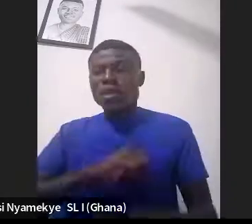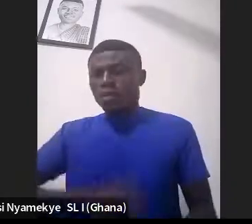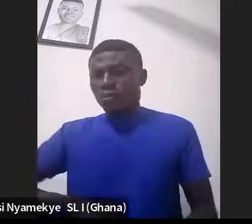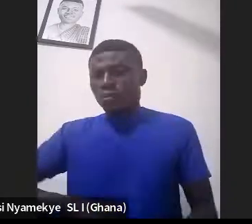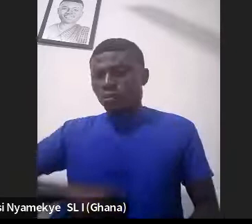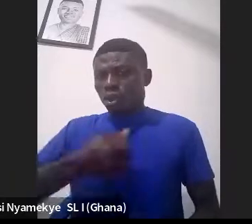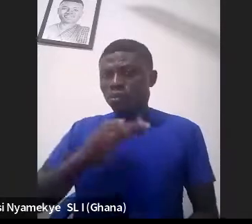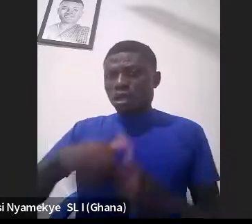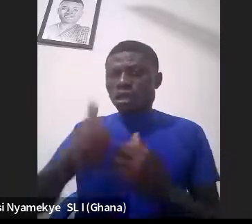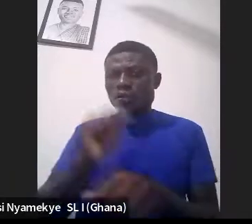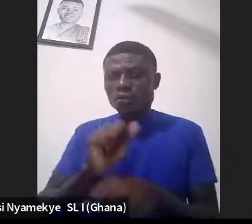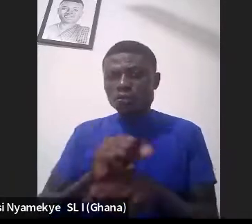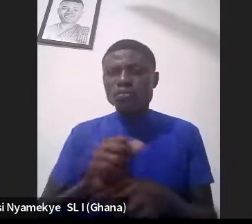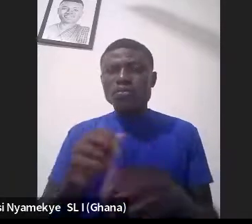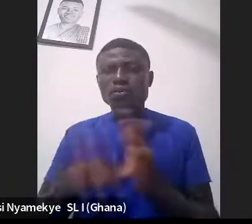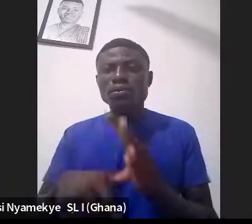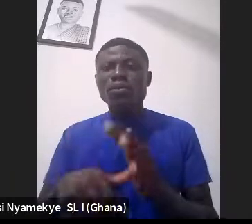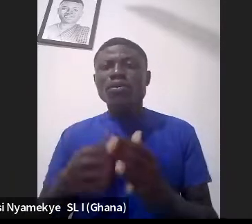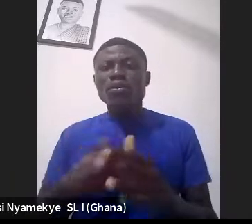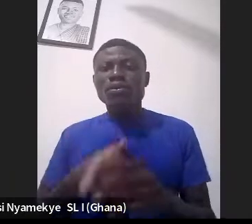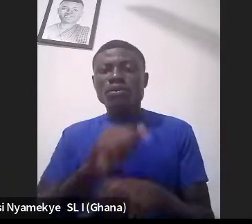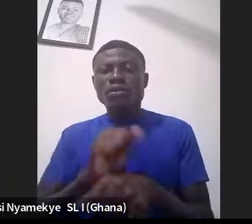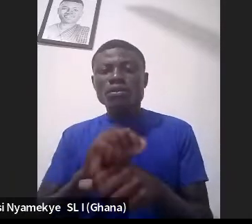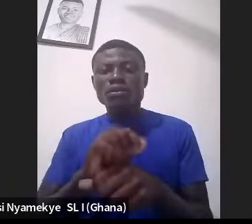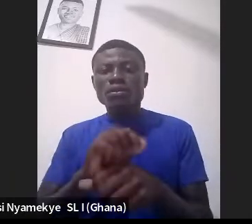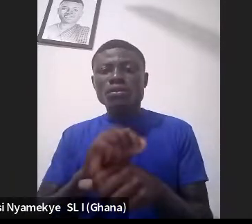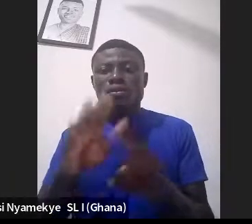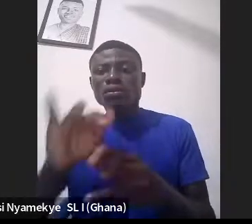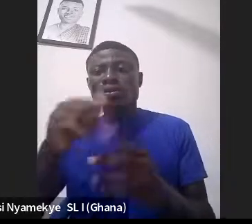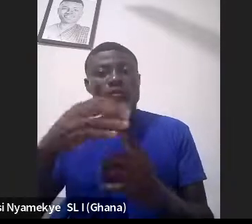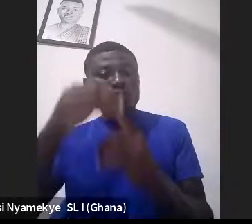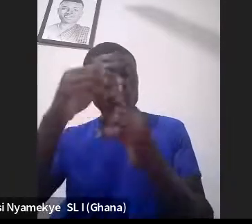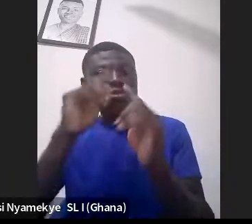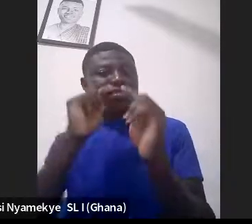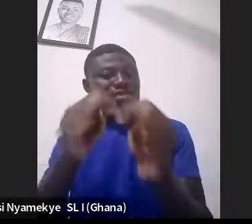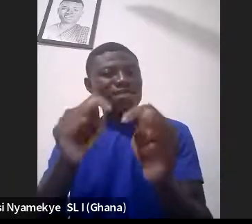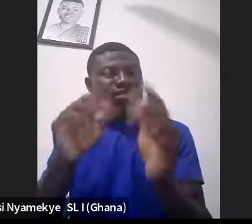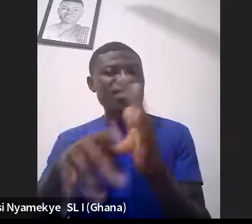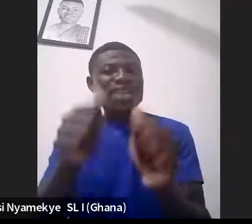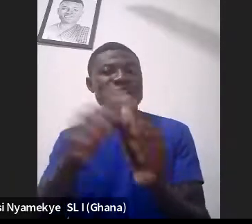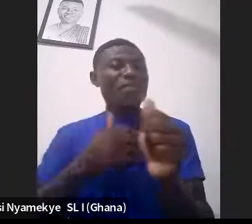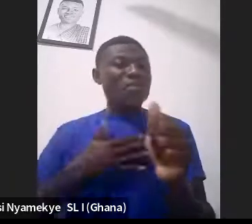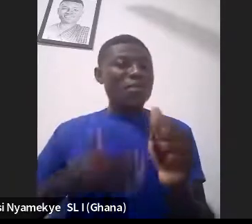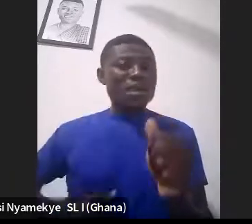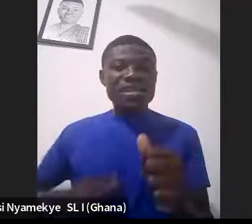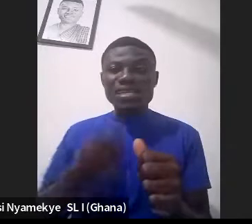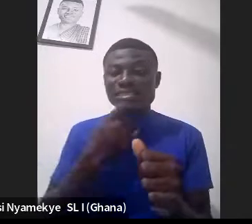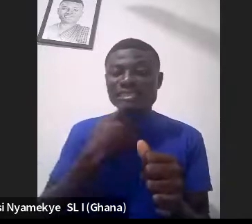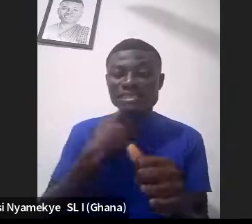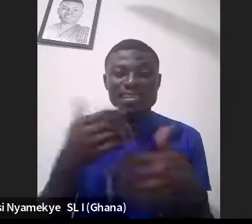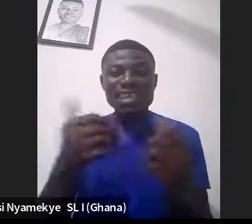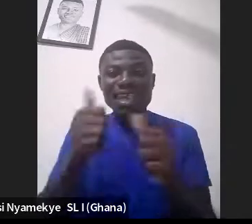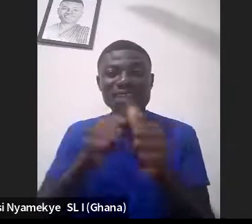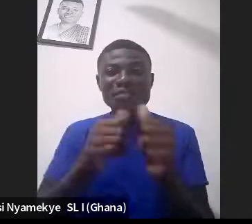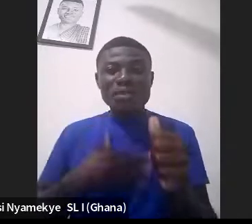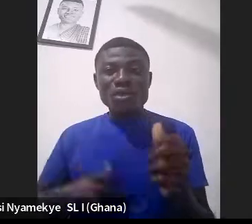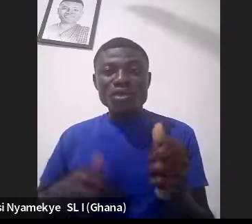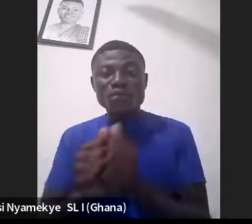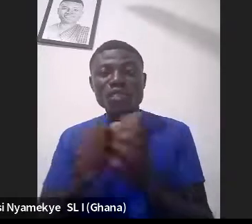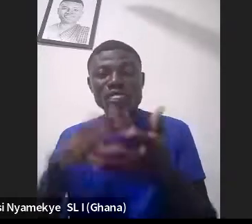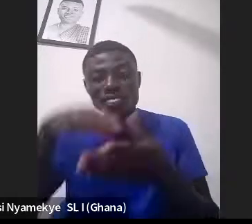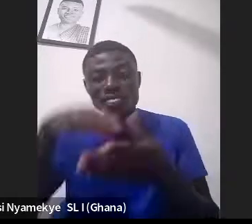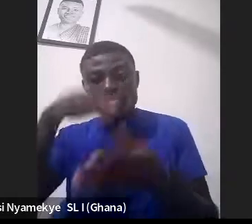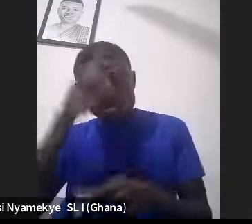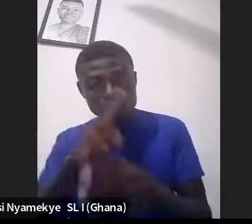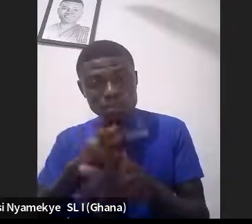And it's definitely a unique talent. Not saying everybody who's dyslexic will be able to make mosaics, but they